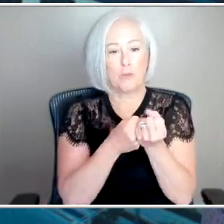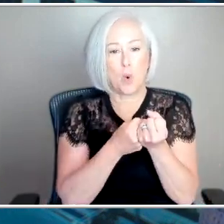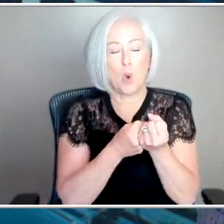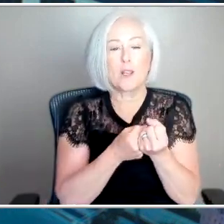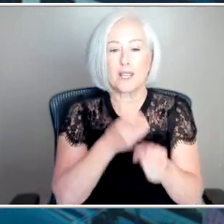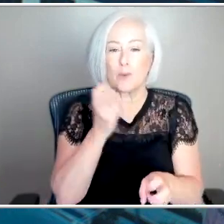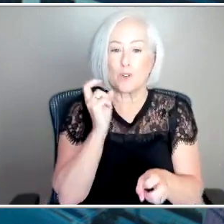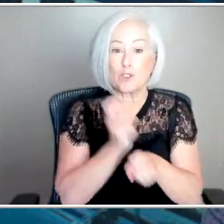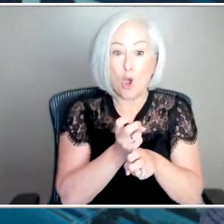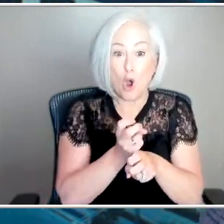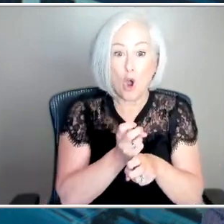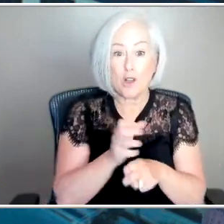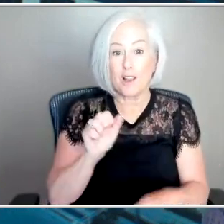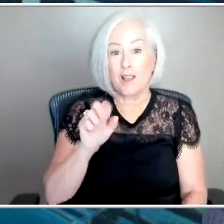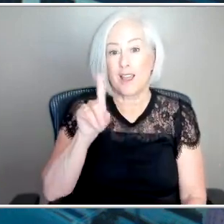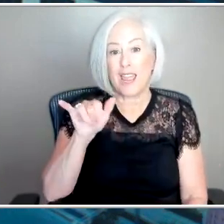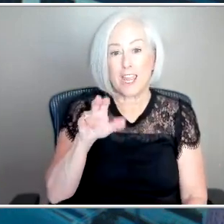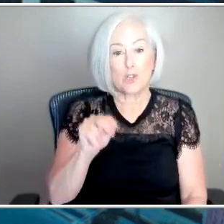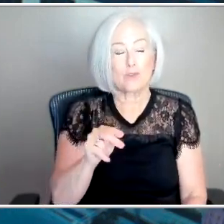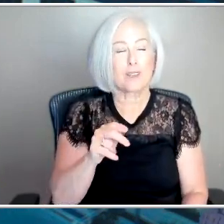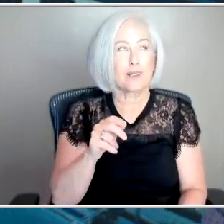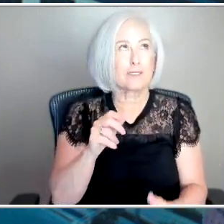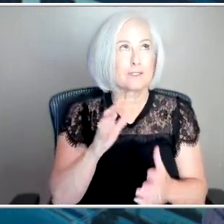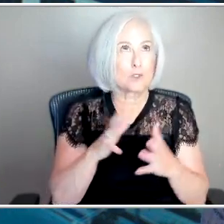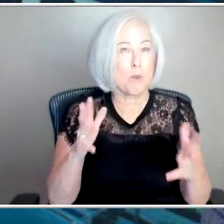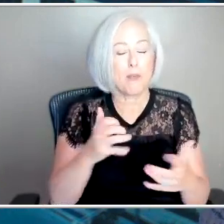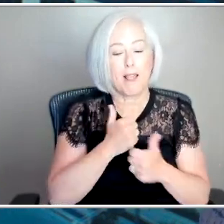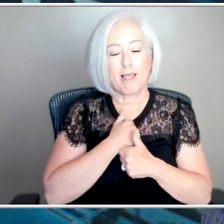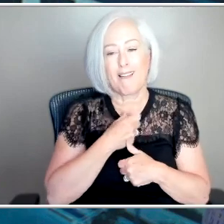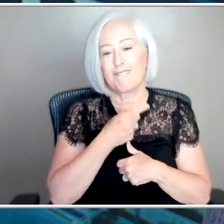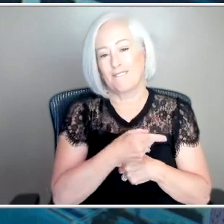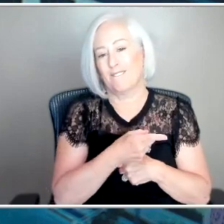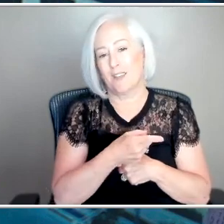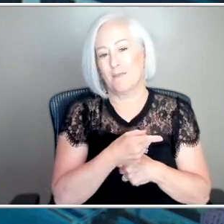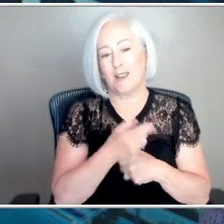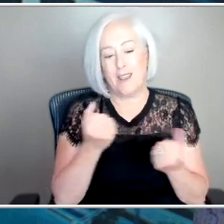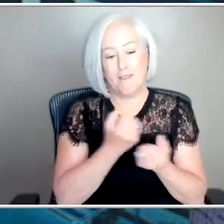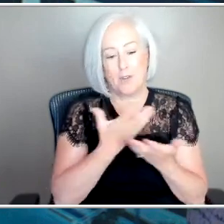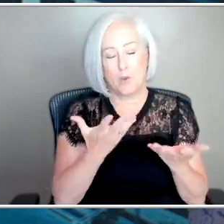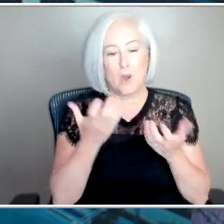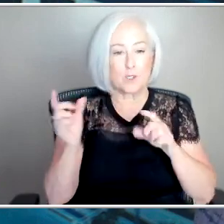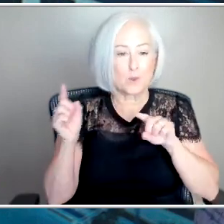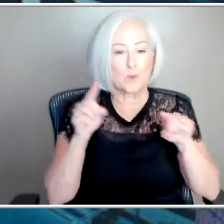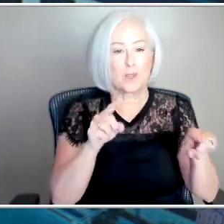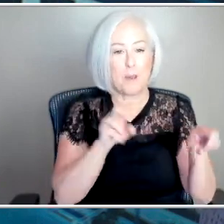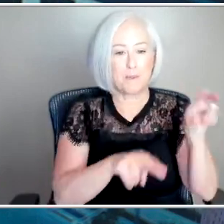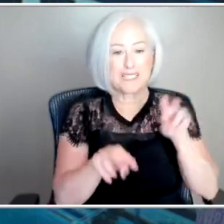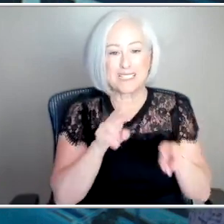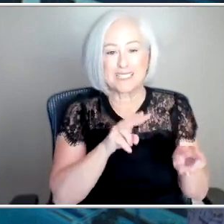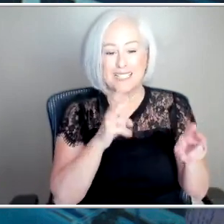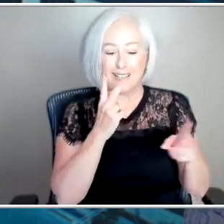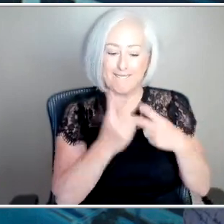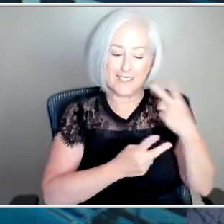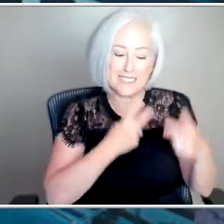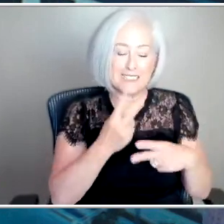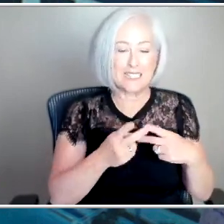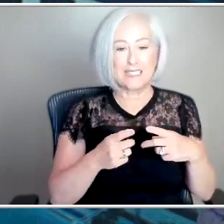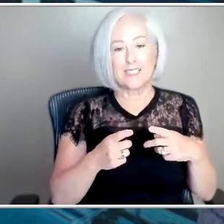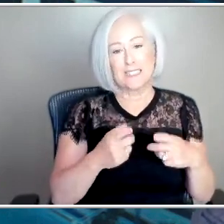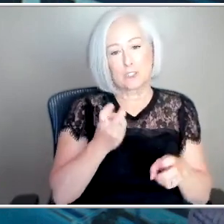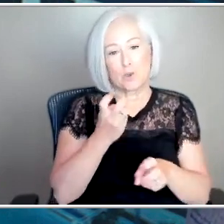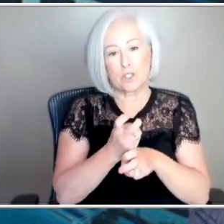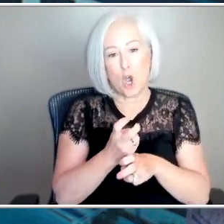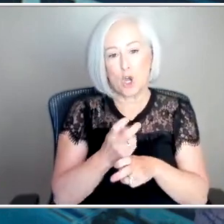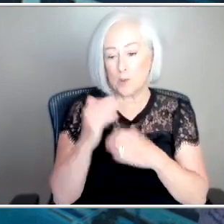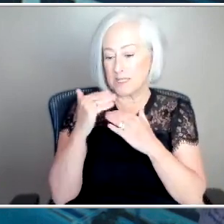so everybody wanted to come see him. But it's hard because at that time they was limited, or they really didn't want anybody,